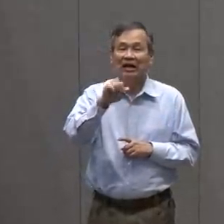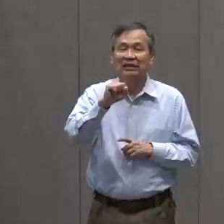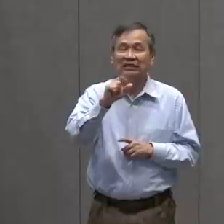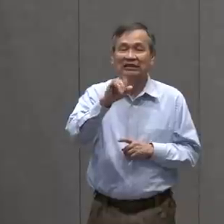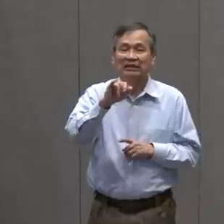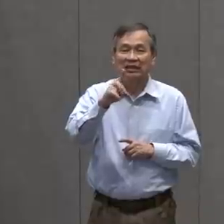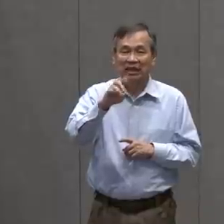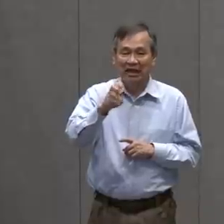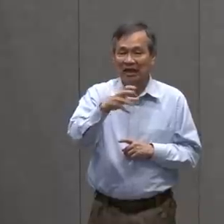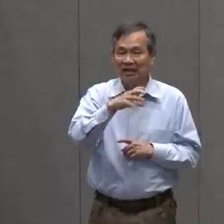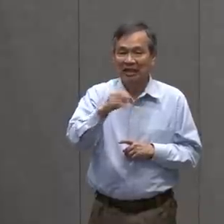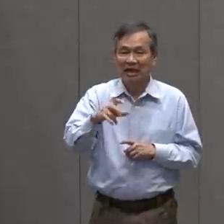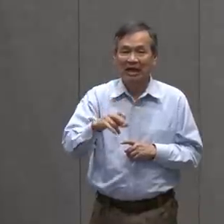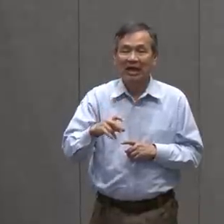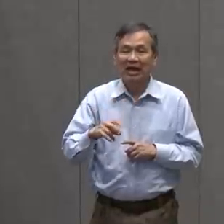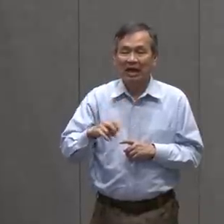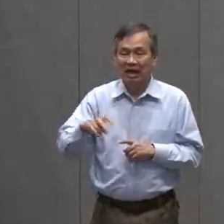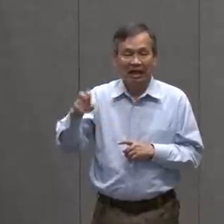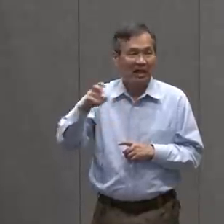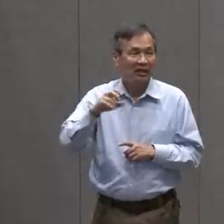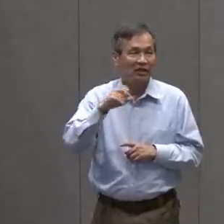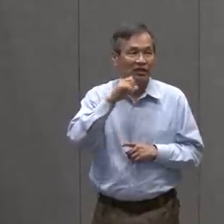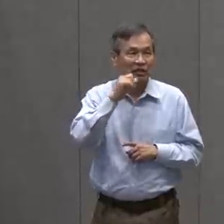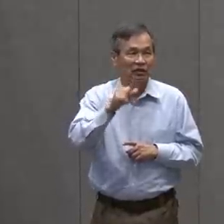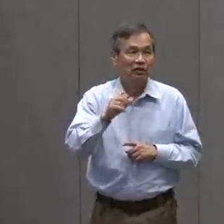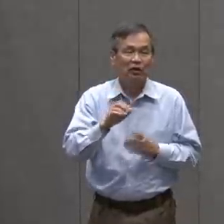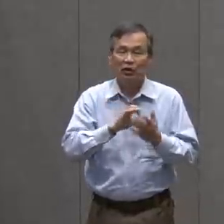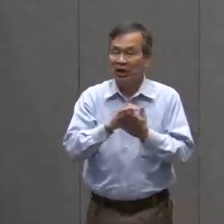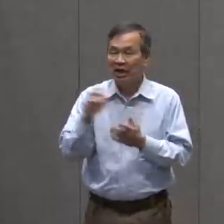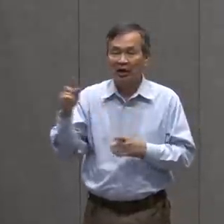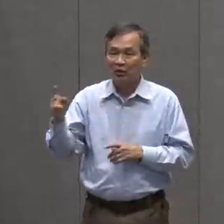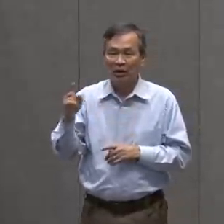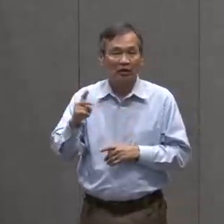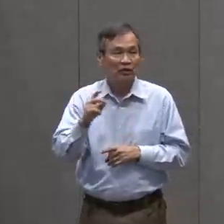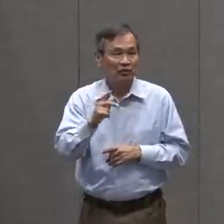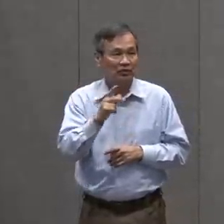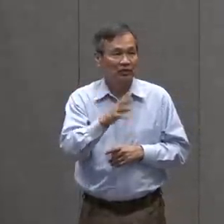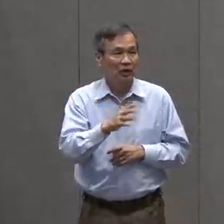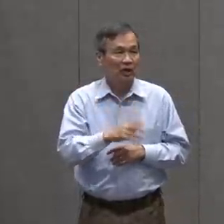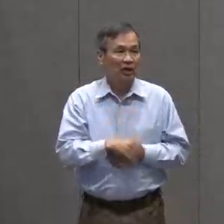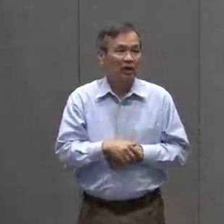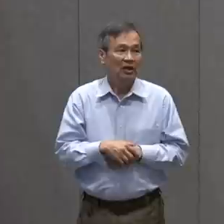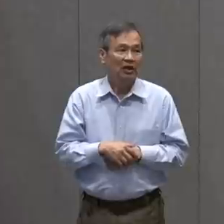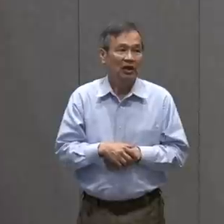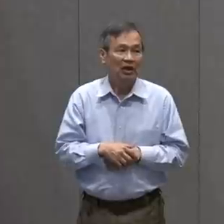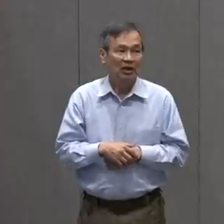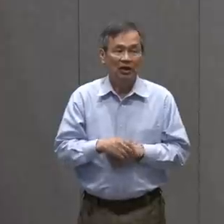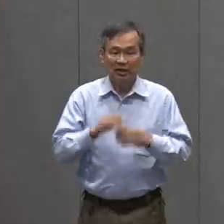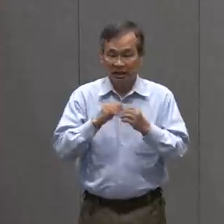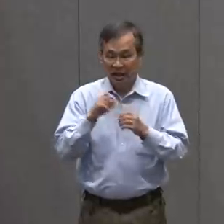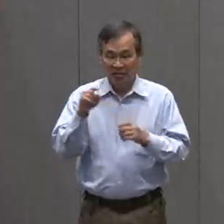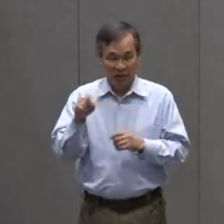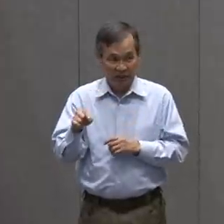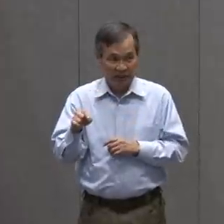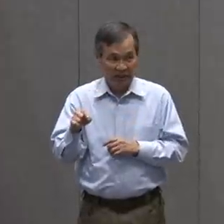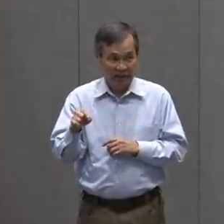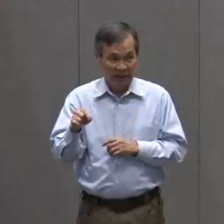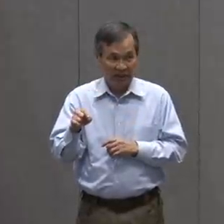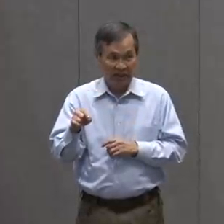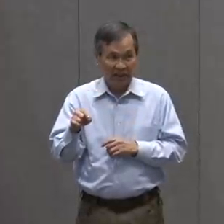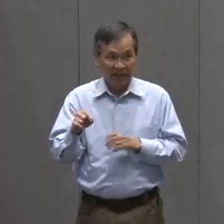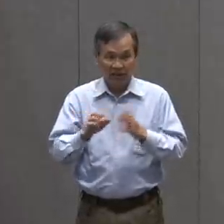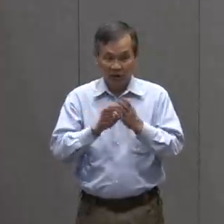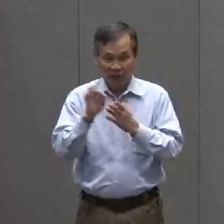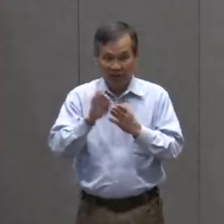I only rolled 4. You don't count 1, 2, 3, 4. You start from the number you're on and count